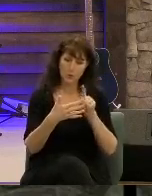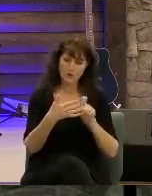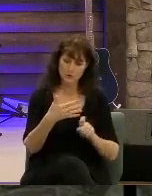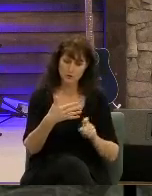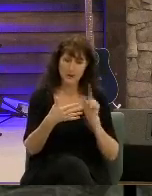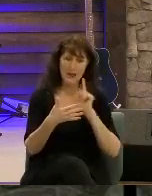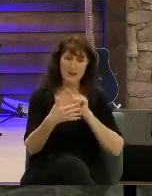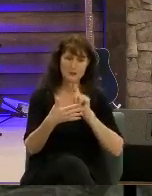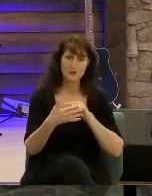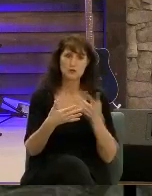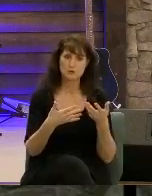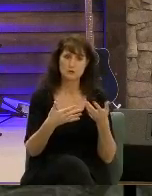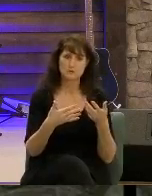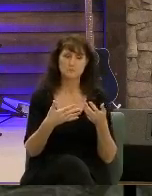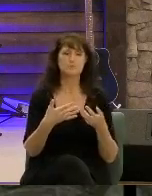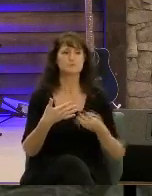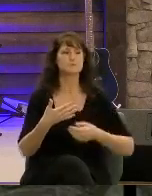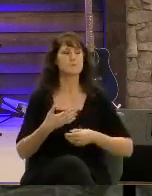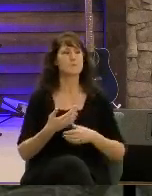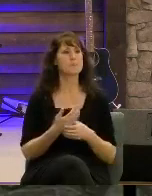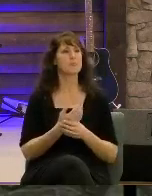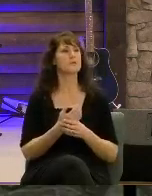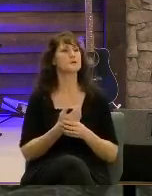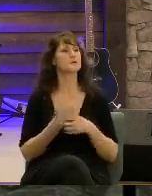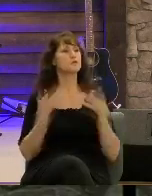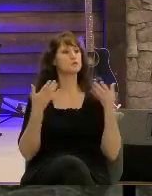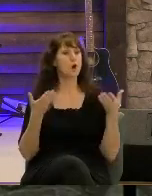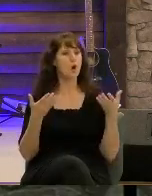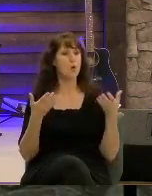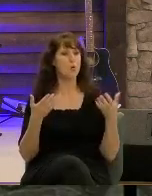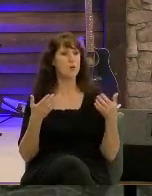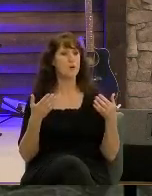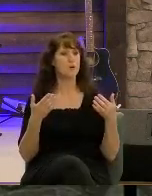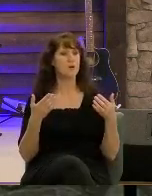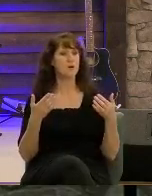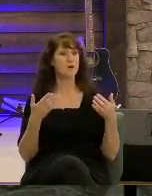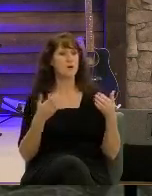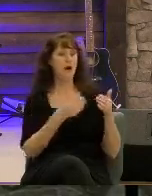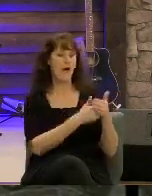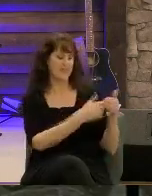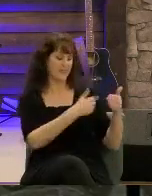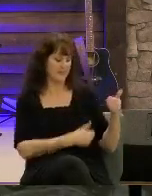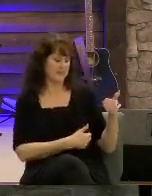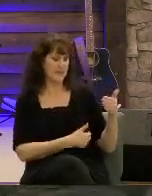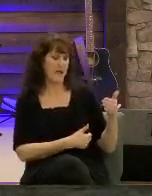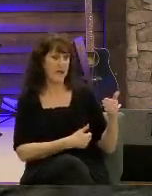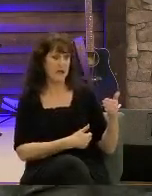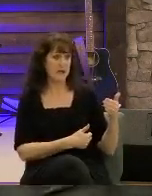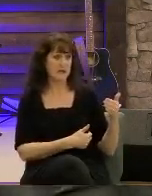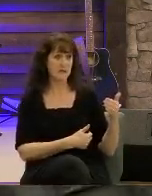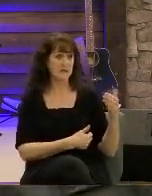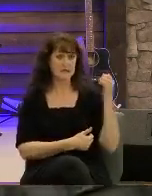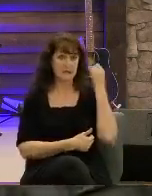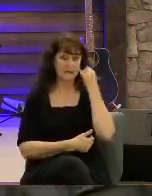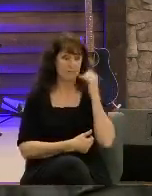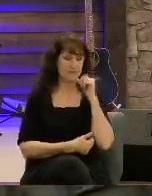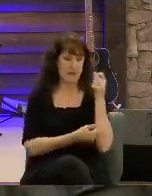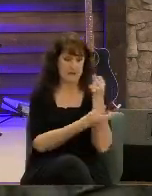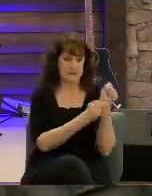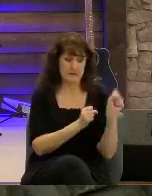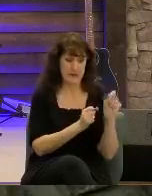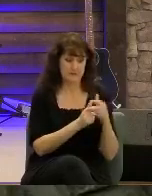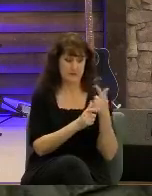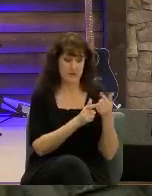Why are these pages duplicating? I don't know. So on this side of the cross, there's a penalty, right? If I don't get saved, there's a penalty,